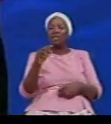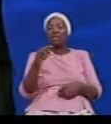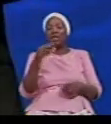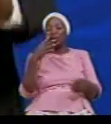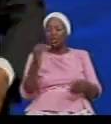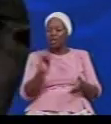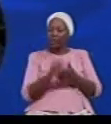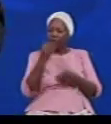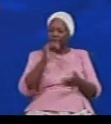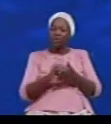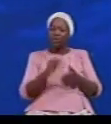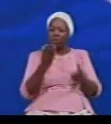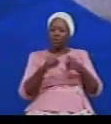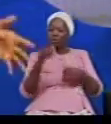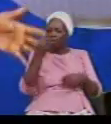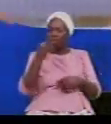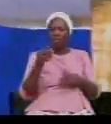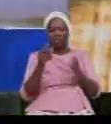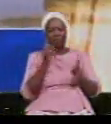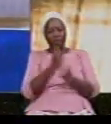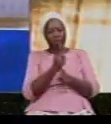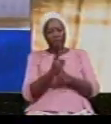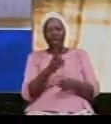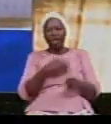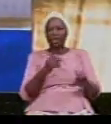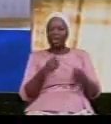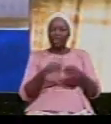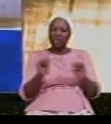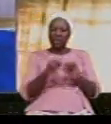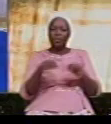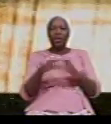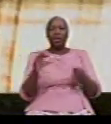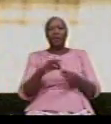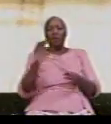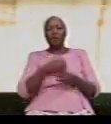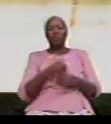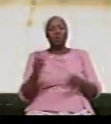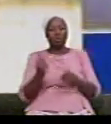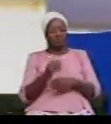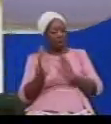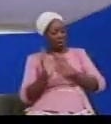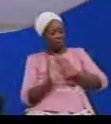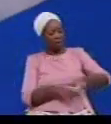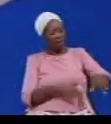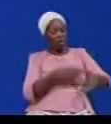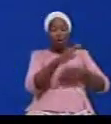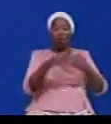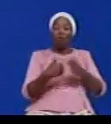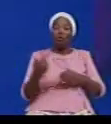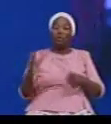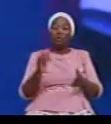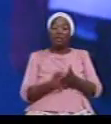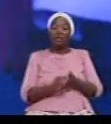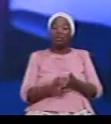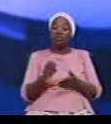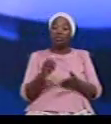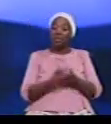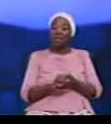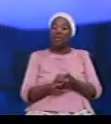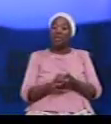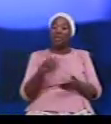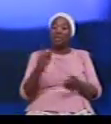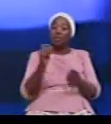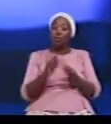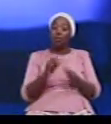and that. In the spiritual, we also abandon all those things so that the word of God